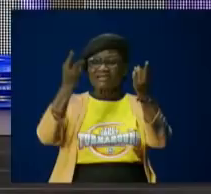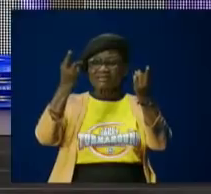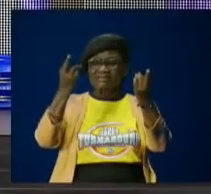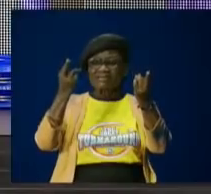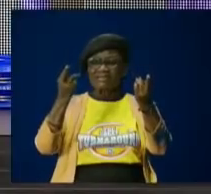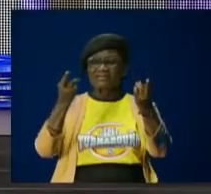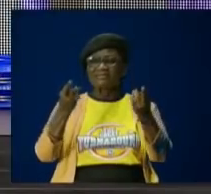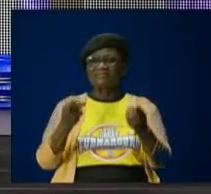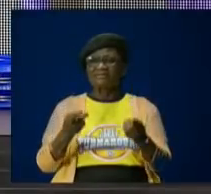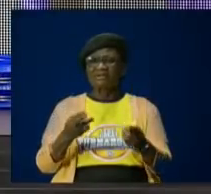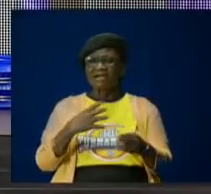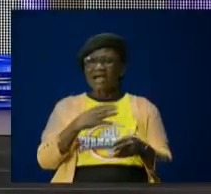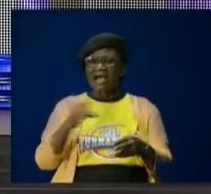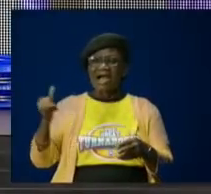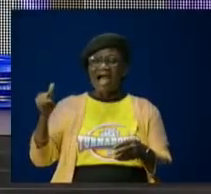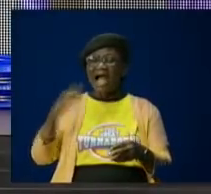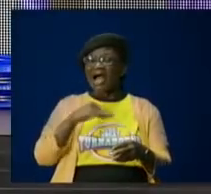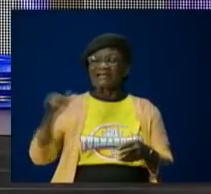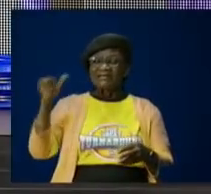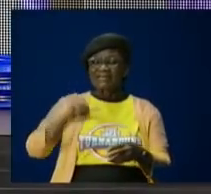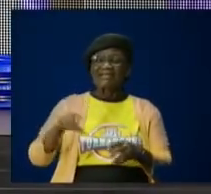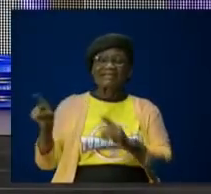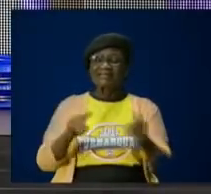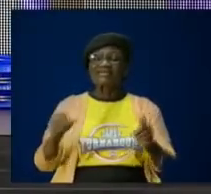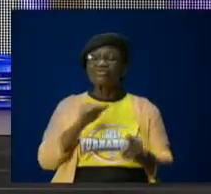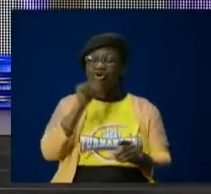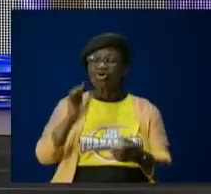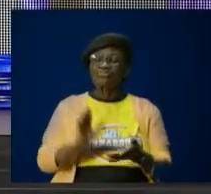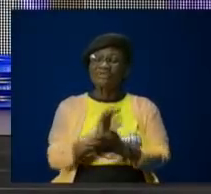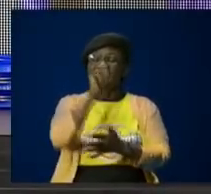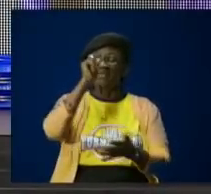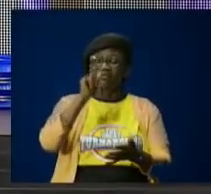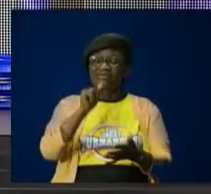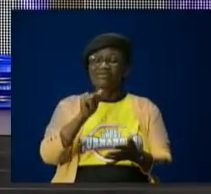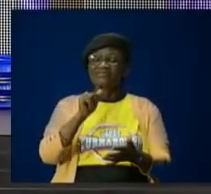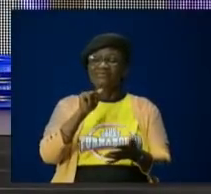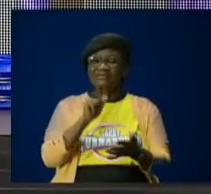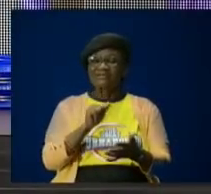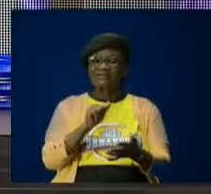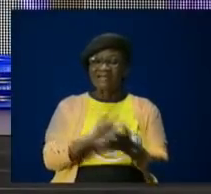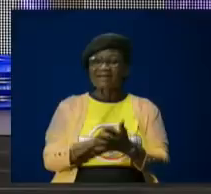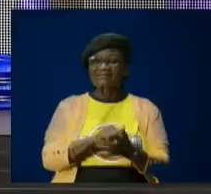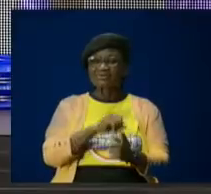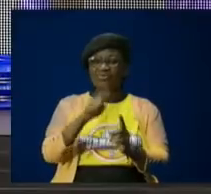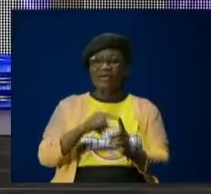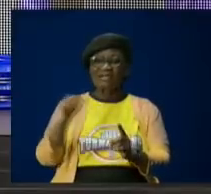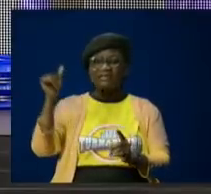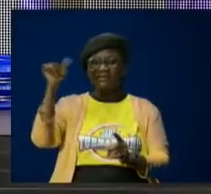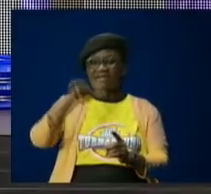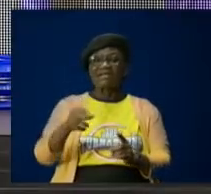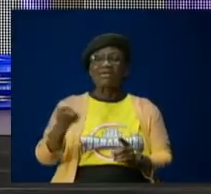and they didn't believe that while they were in the room, he came in.